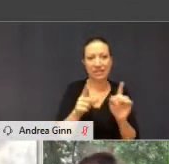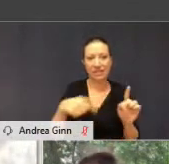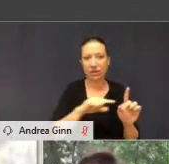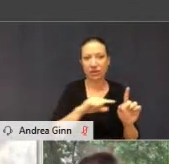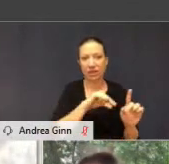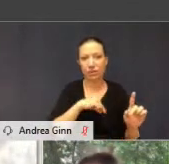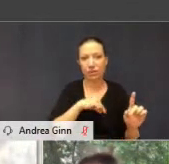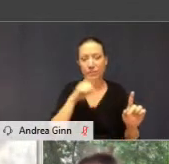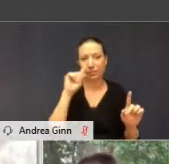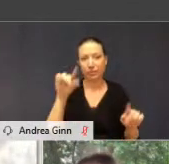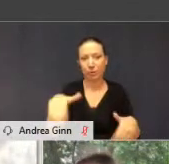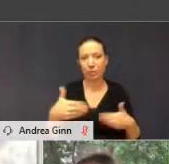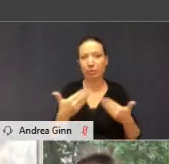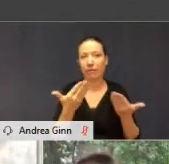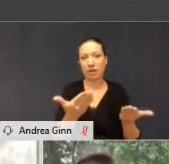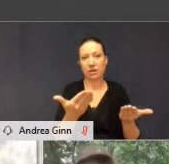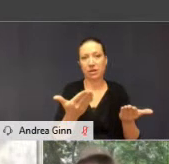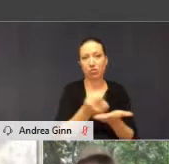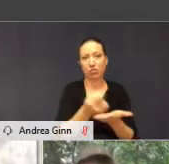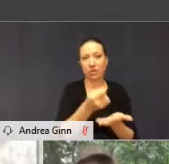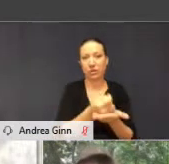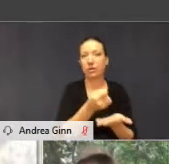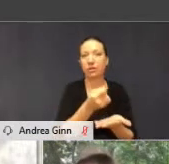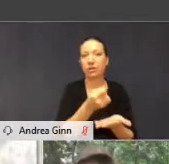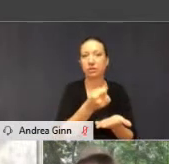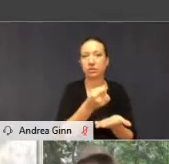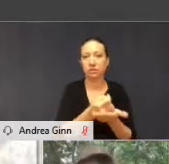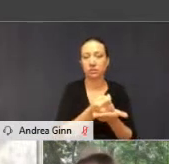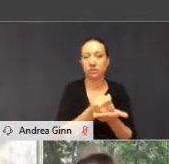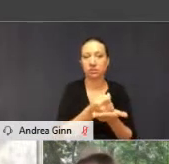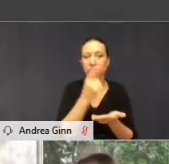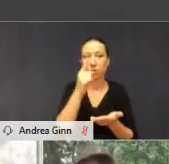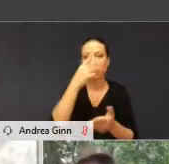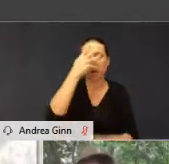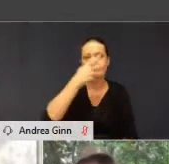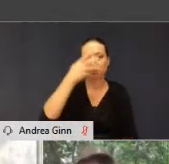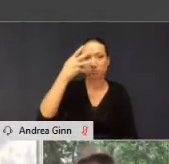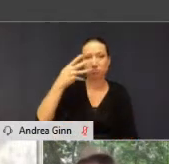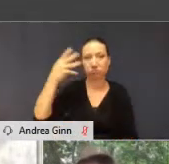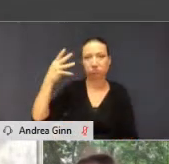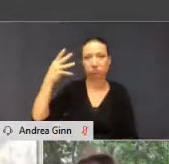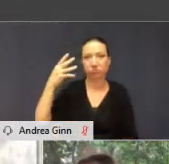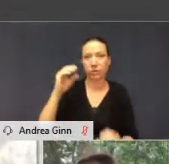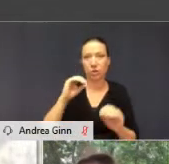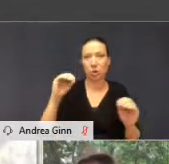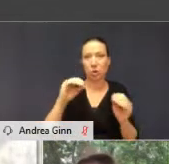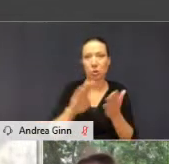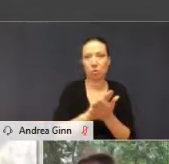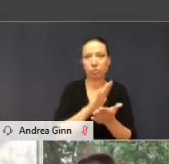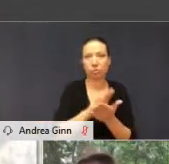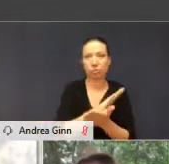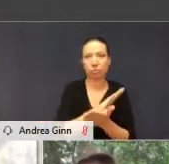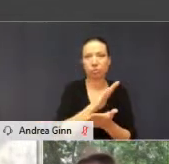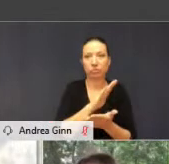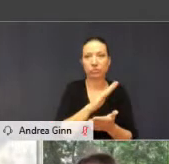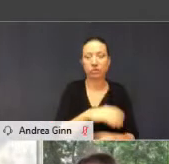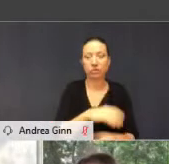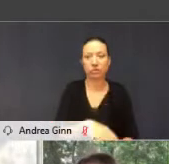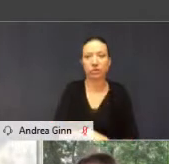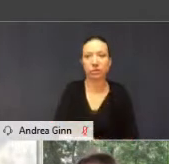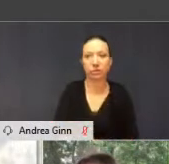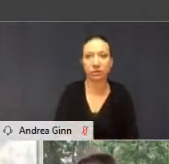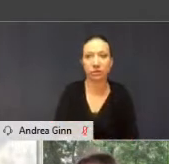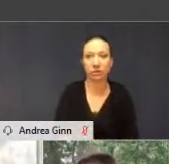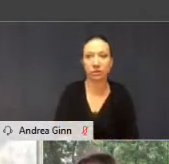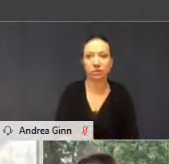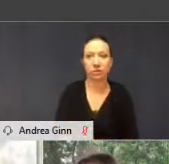provide for treatments of undocumented people. So I'm just wondering why New